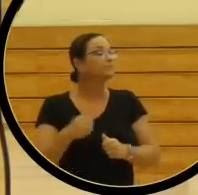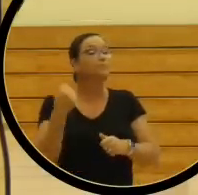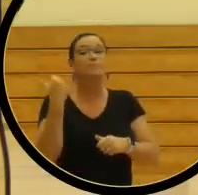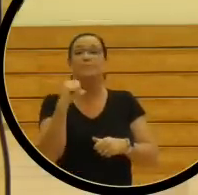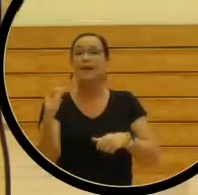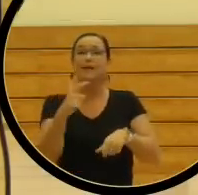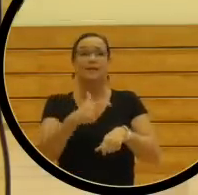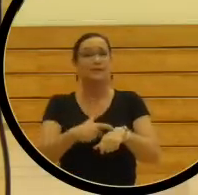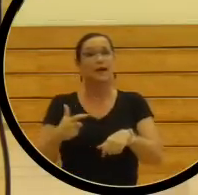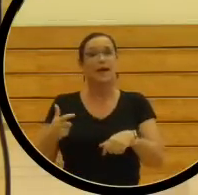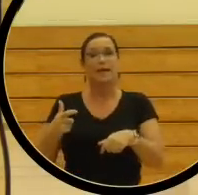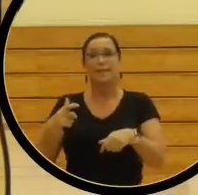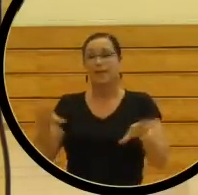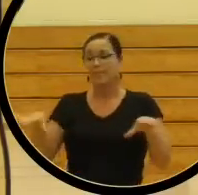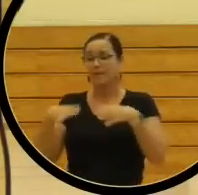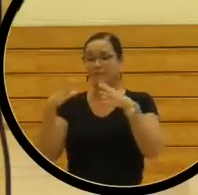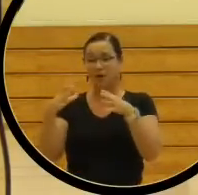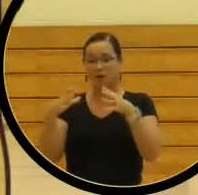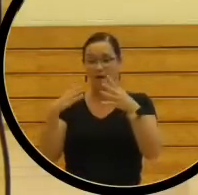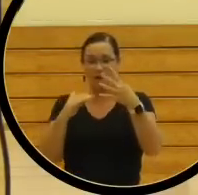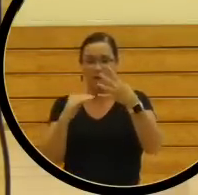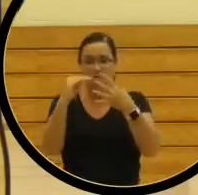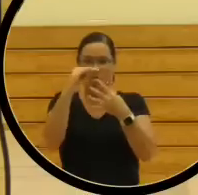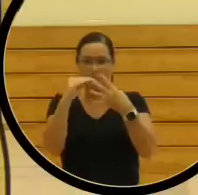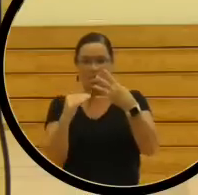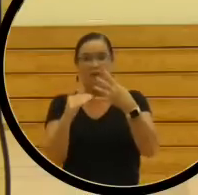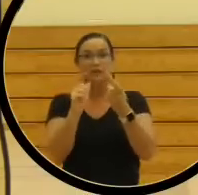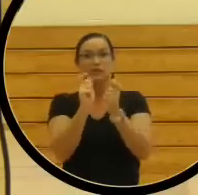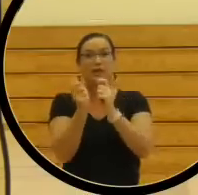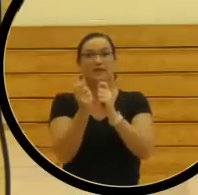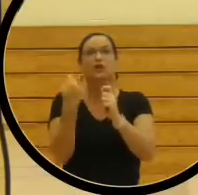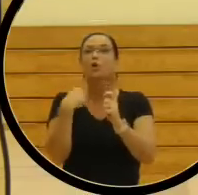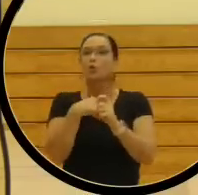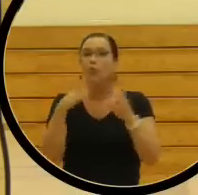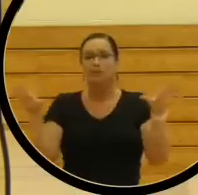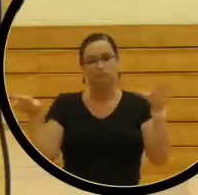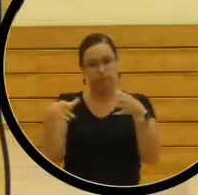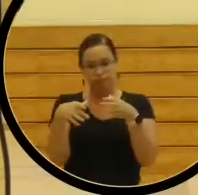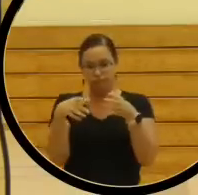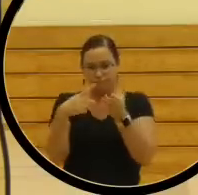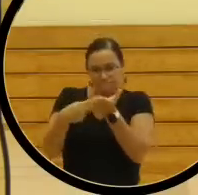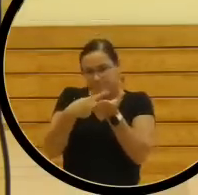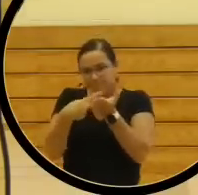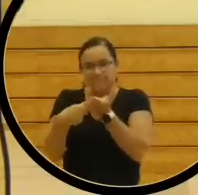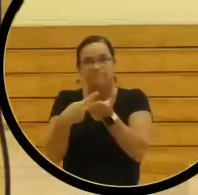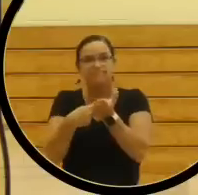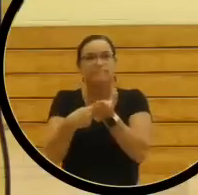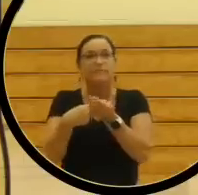volcano gets into advisory, like I said, we're going to do the same thing. I've been telling people